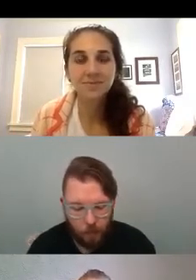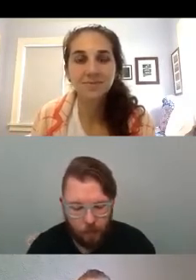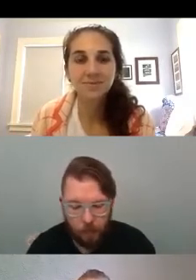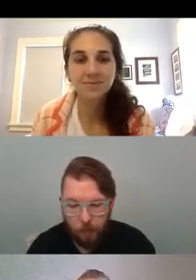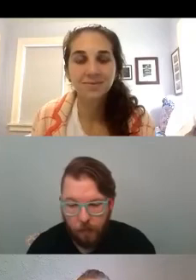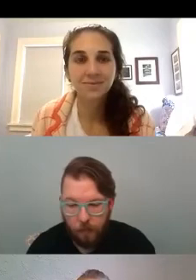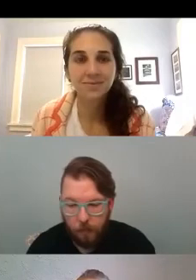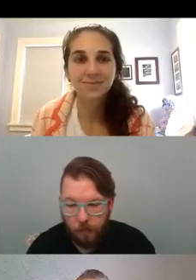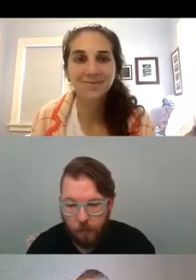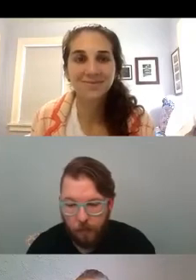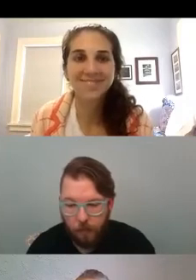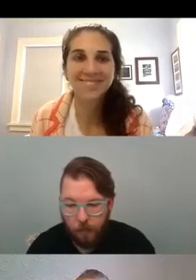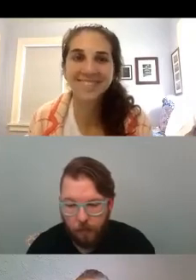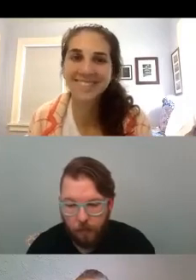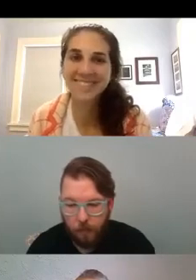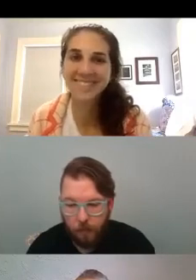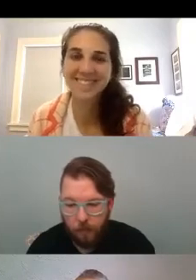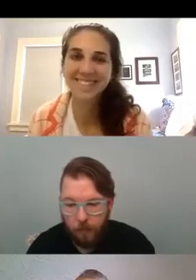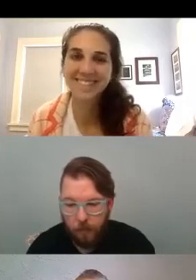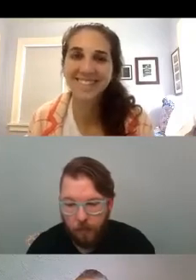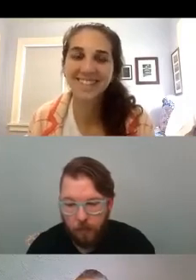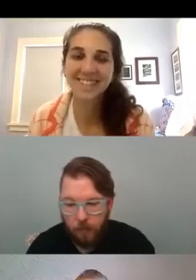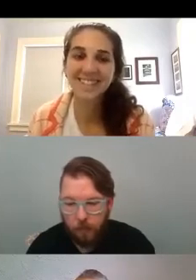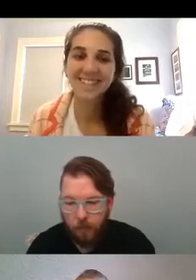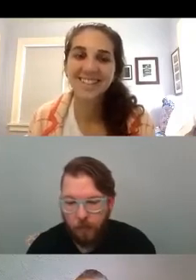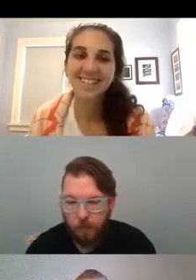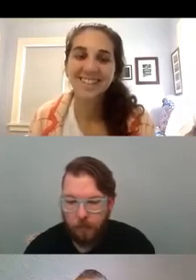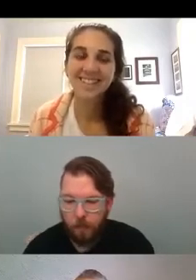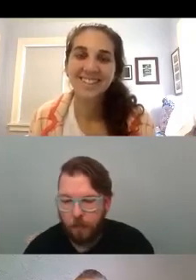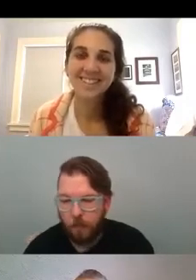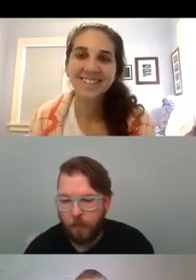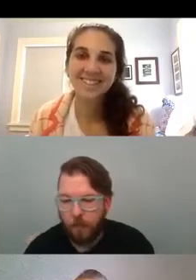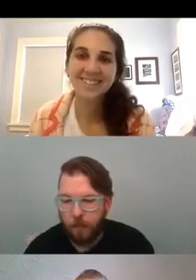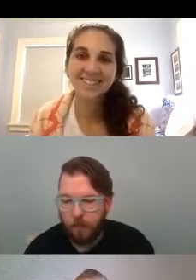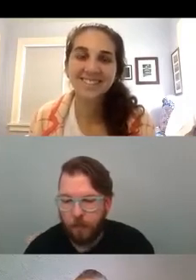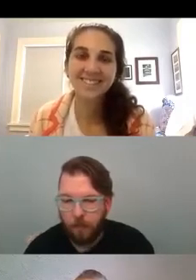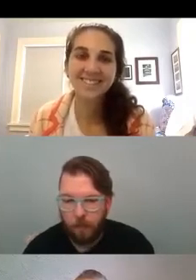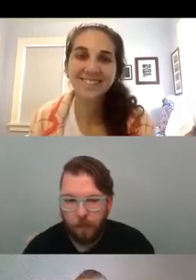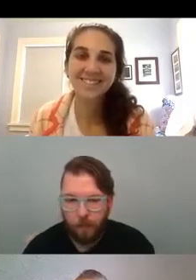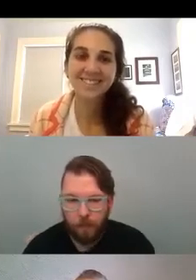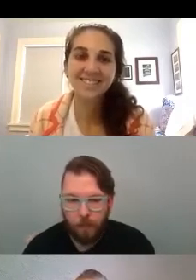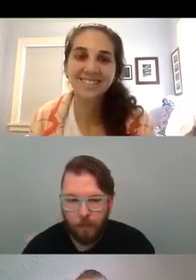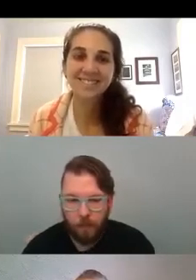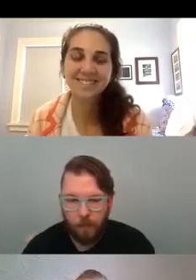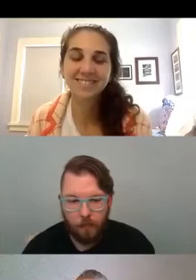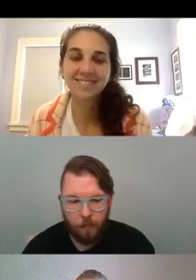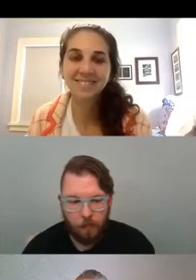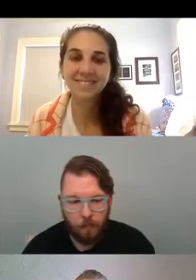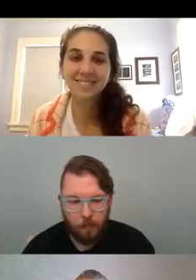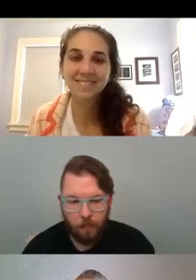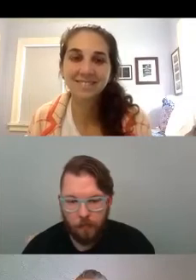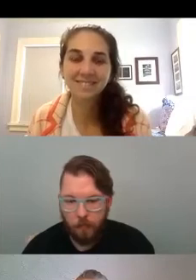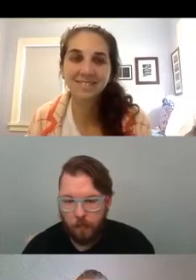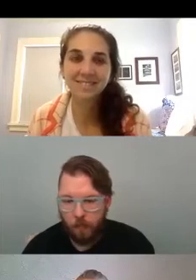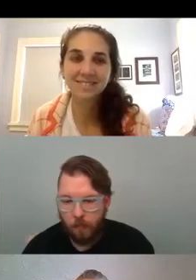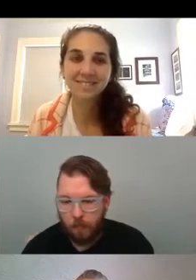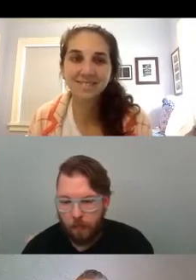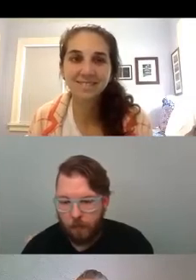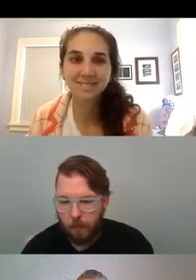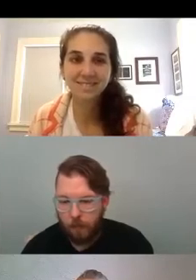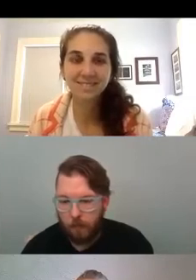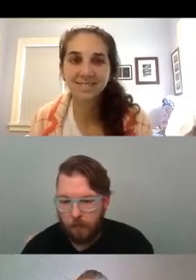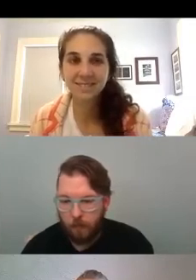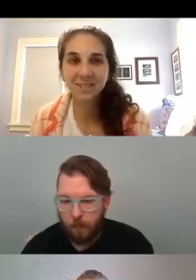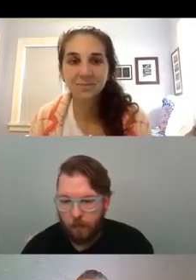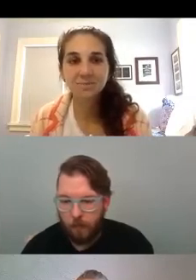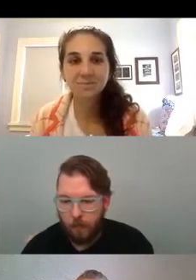Fast forward to March of 2020, of course, COVID changed a lot about our work.